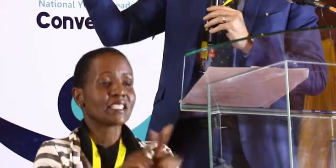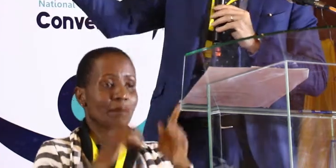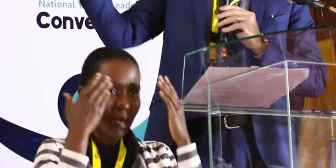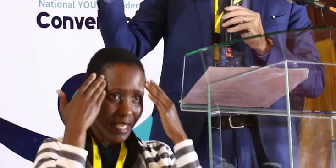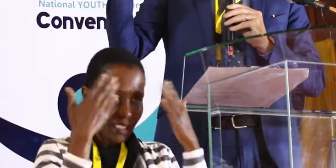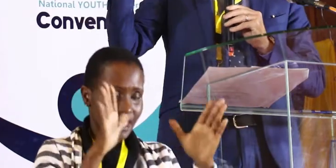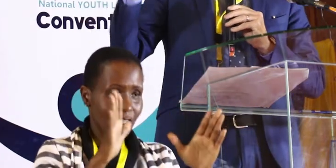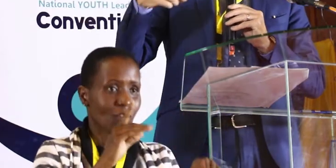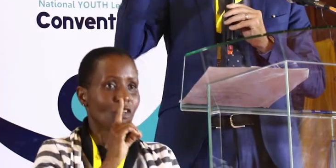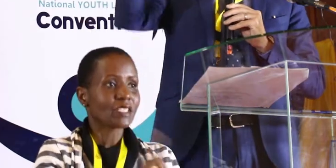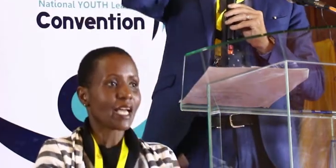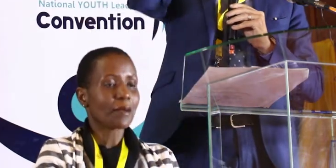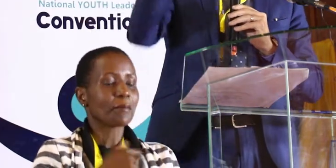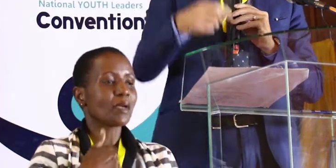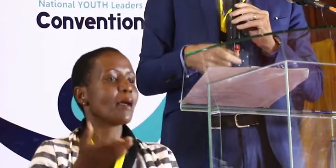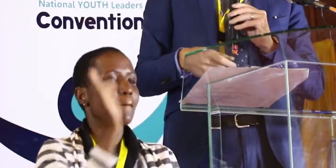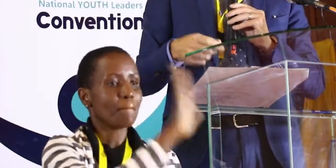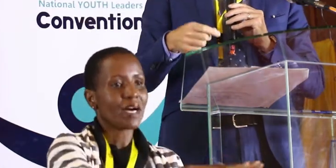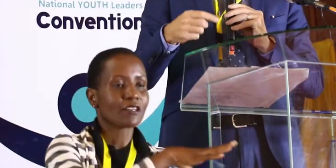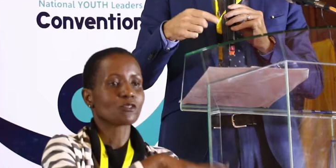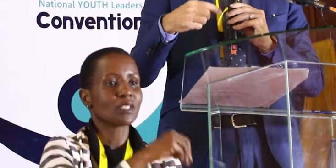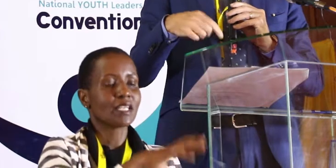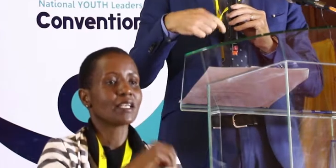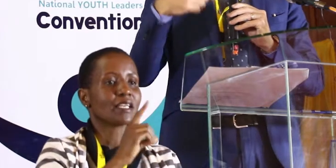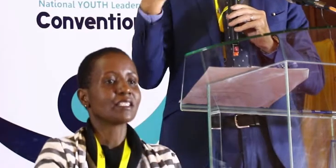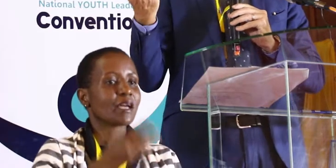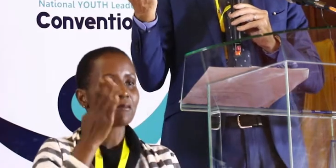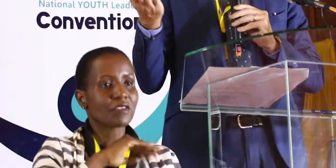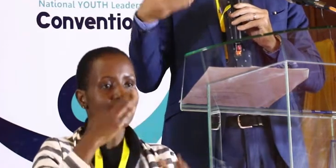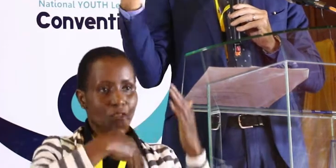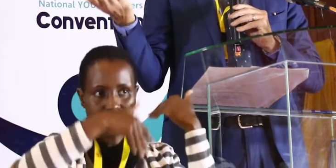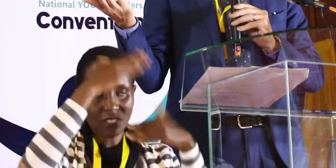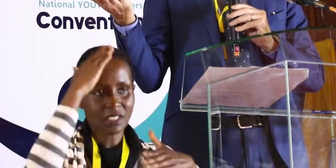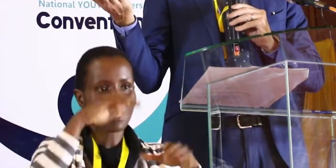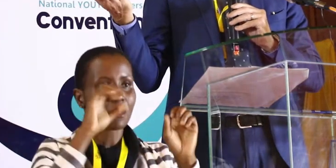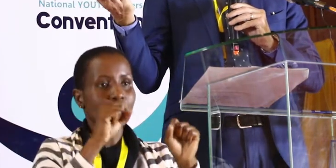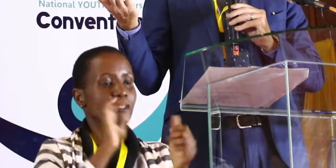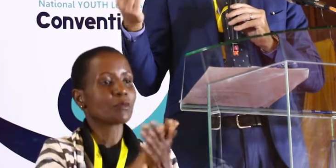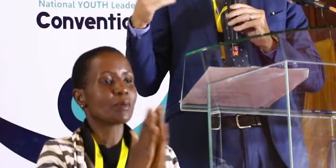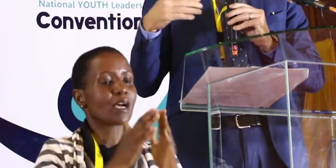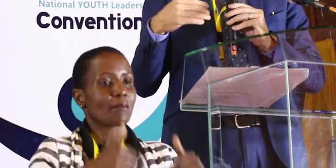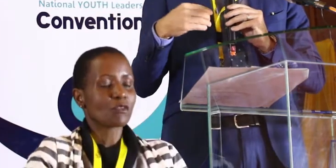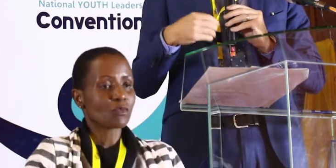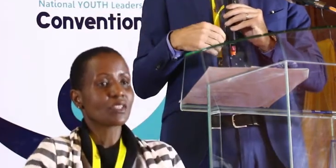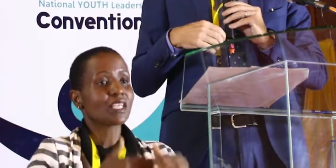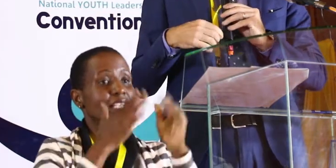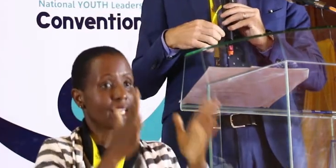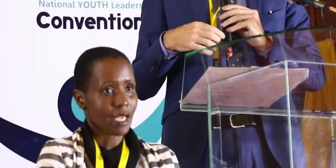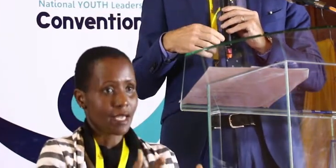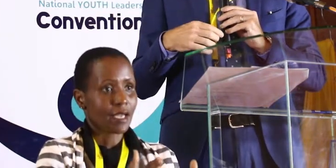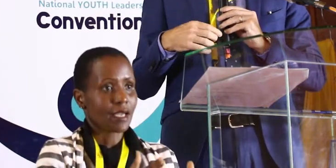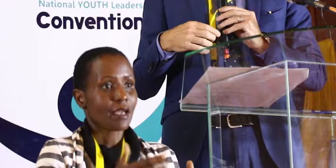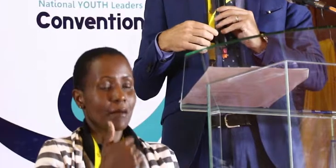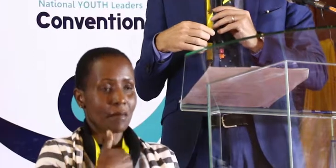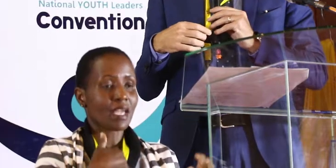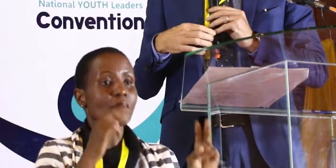when I returned to Sweden and went out of university, I would become a youth leader myself. I was the